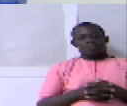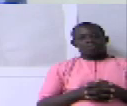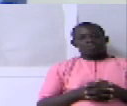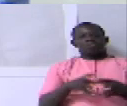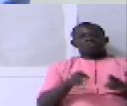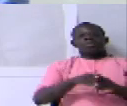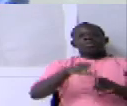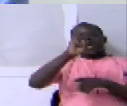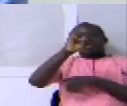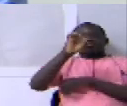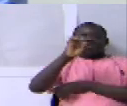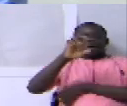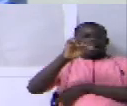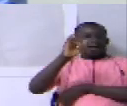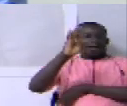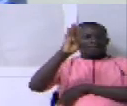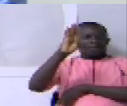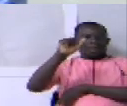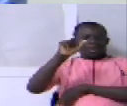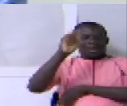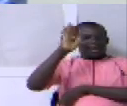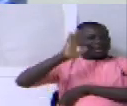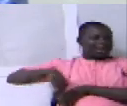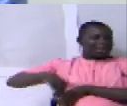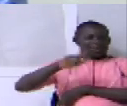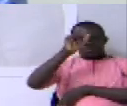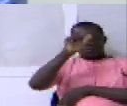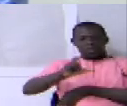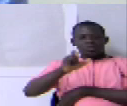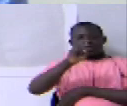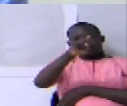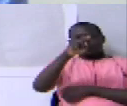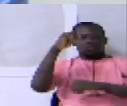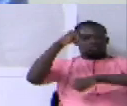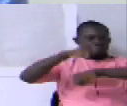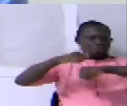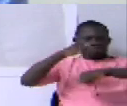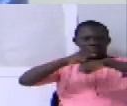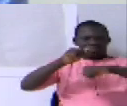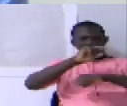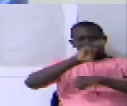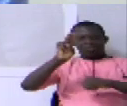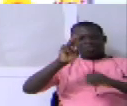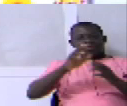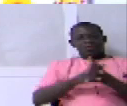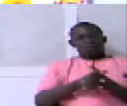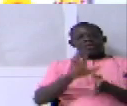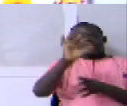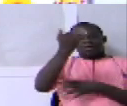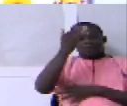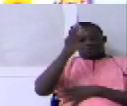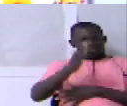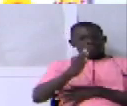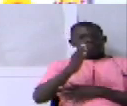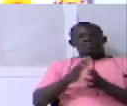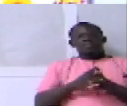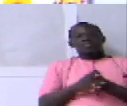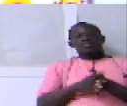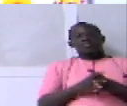Soriba was not the last person. Soriba man ke mola bamuti? Yes, that's true.